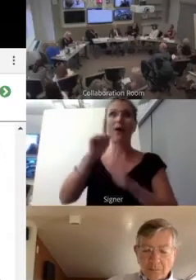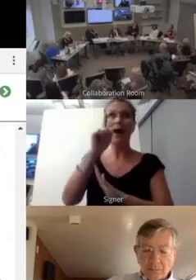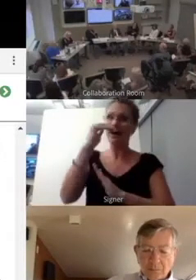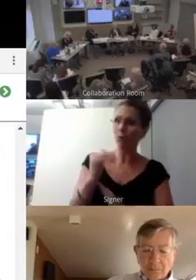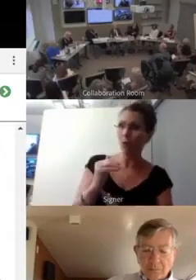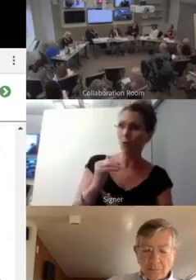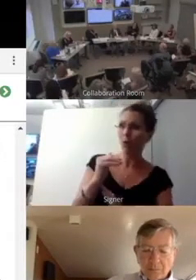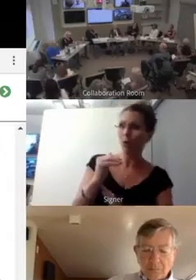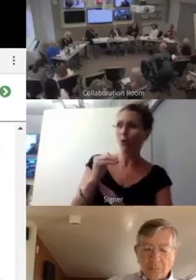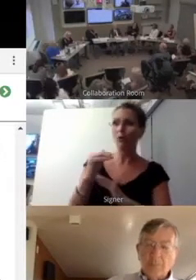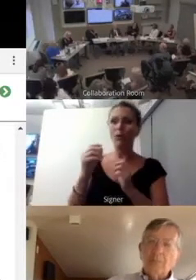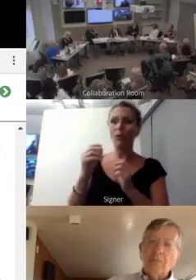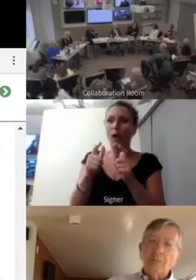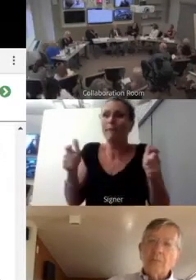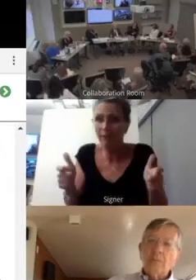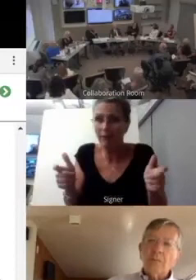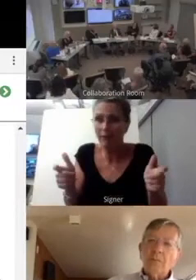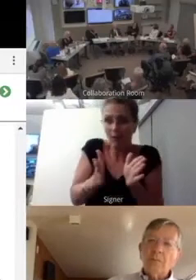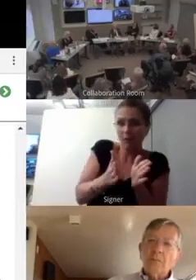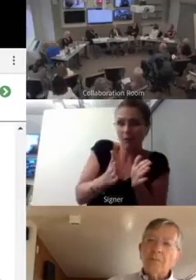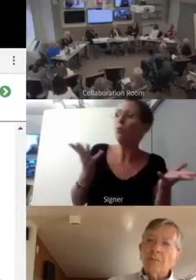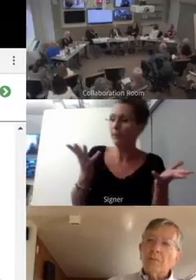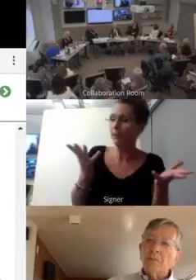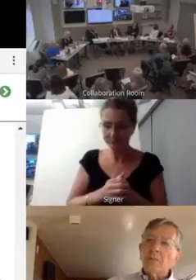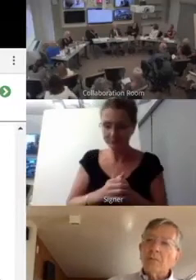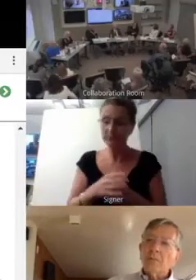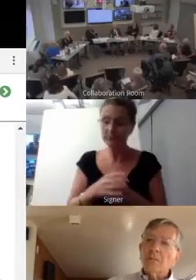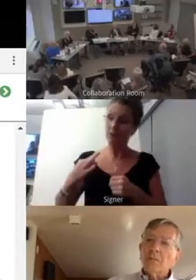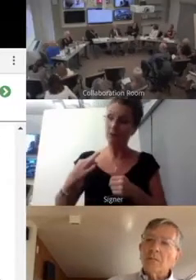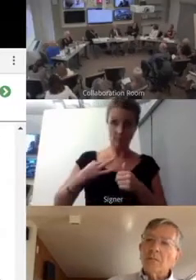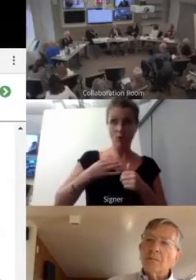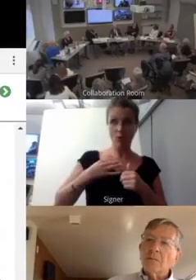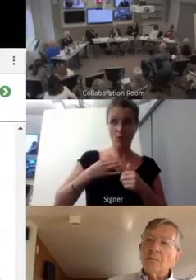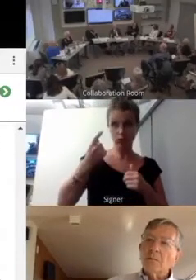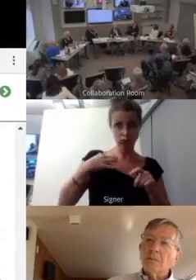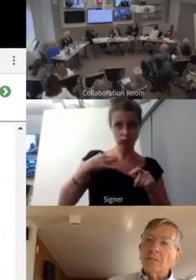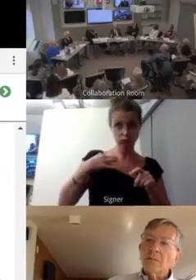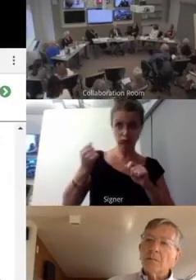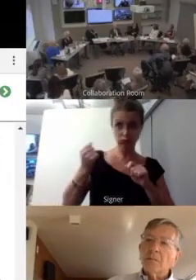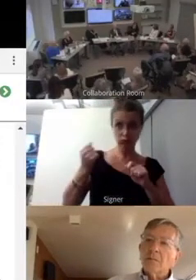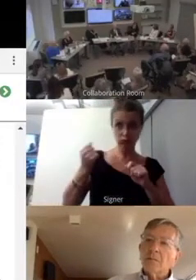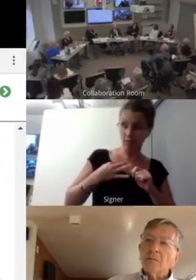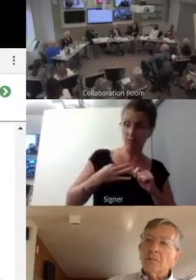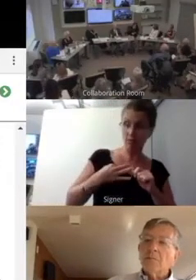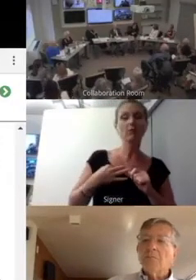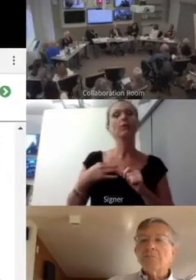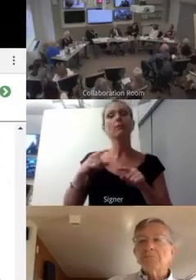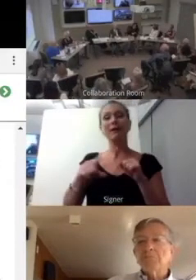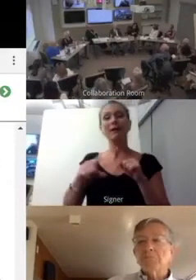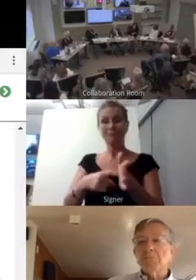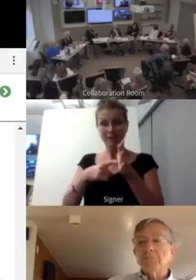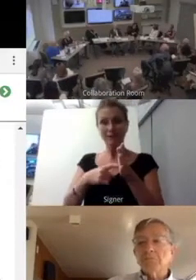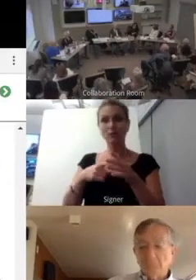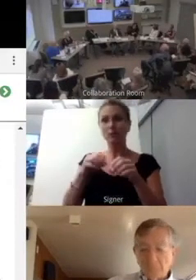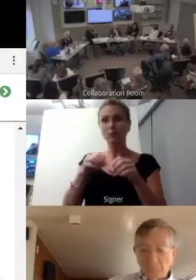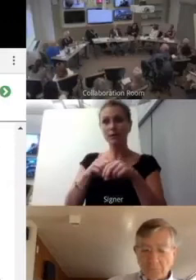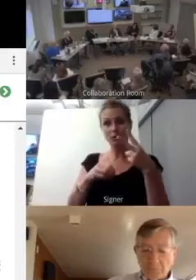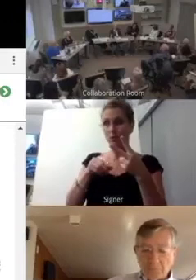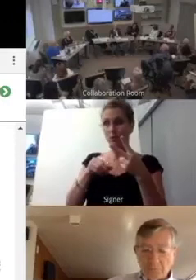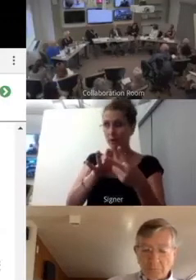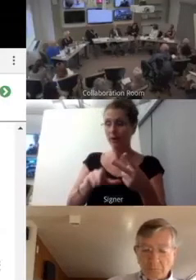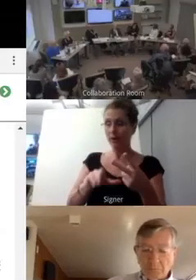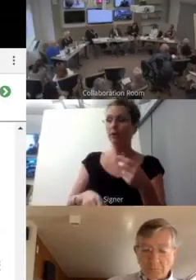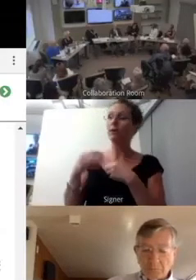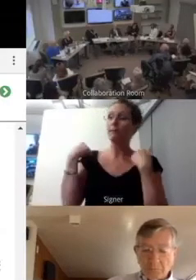They're voluntary. They can be made mandatory in two ways. One way is if the Minister of Economics issues an